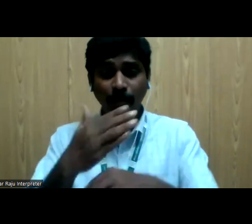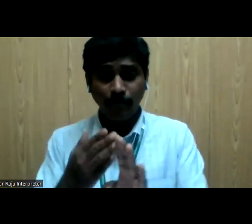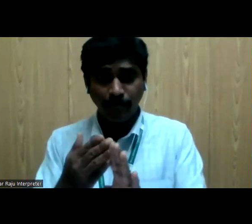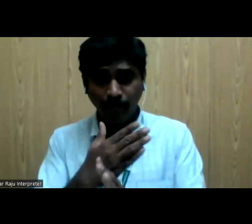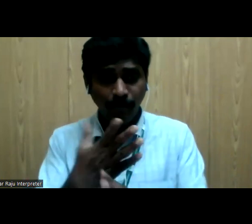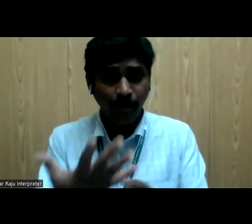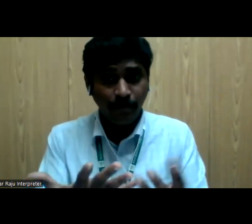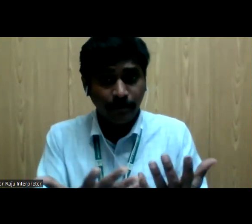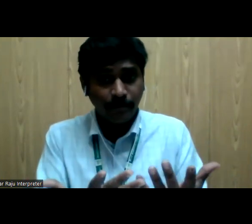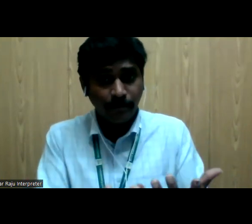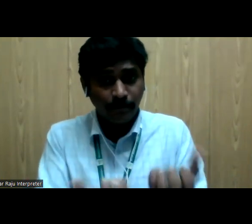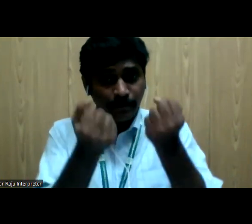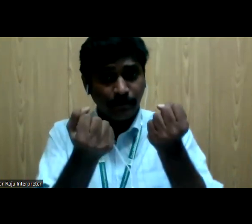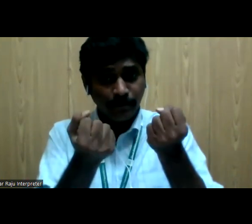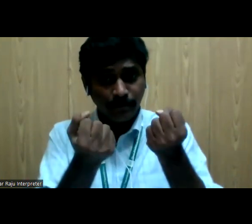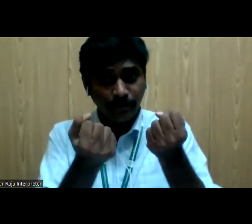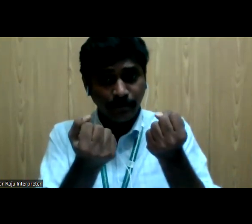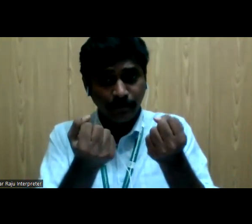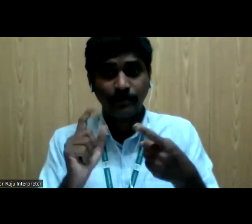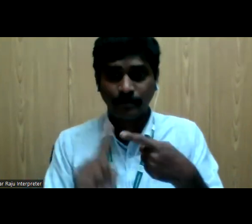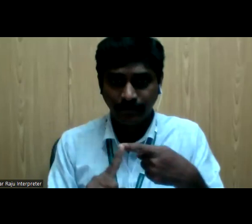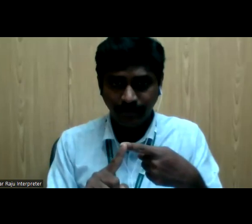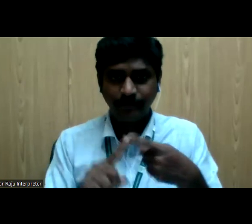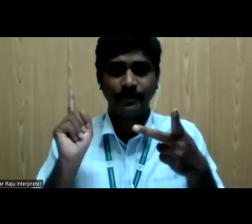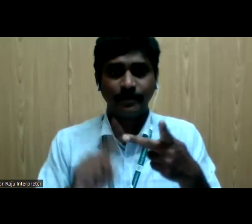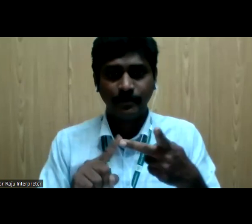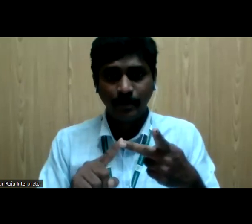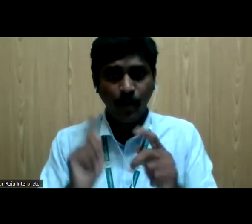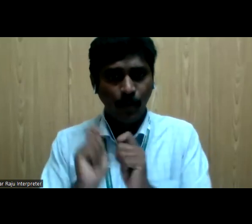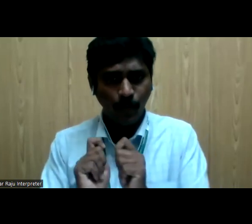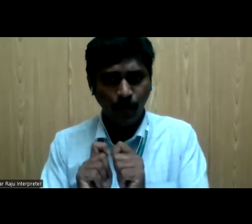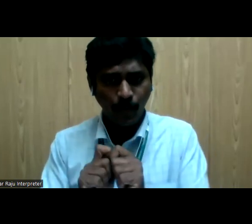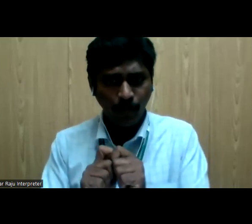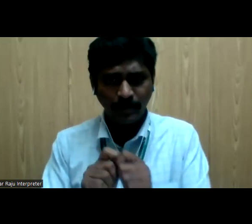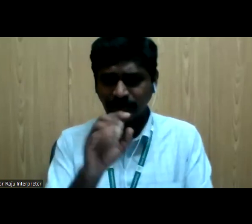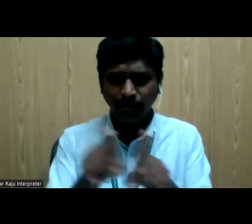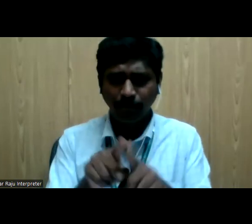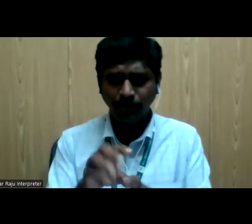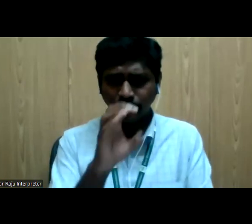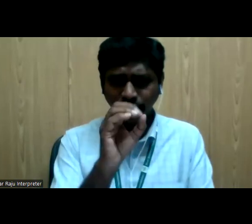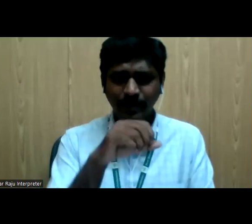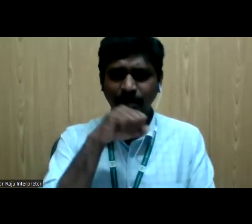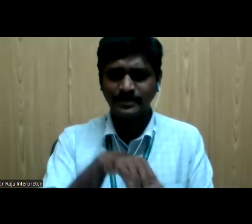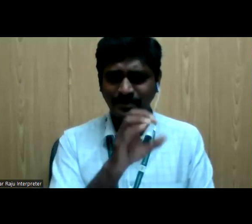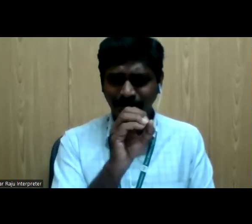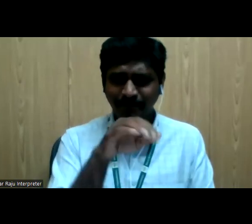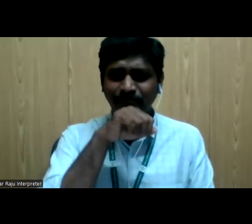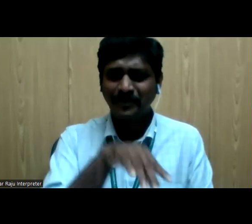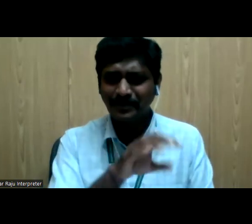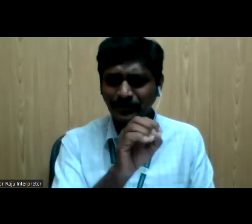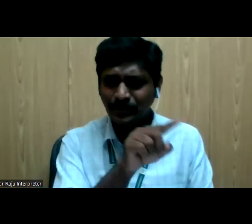in times to come, we are going to strengthen our work in the 0 to 6 age group, as well as